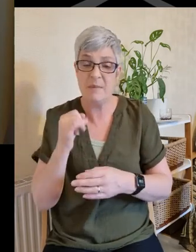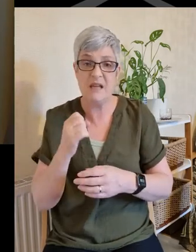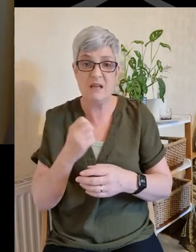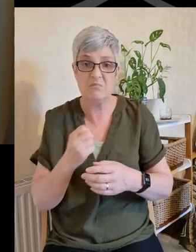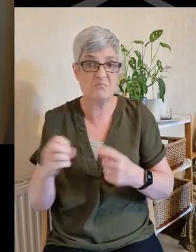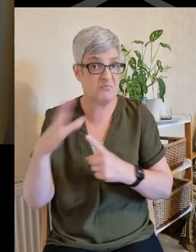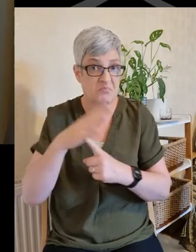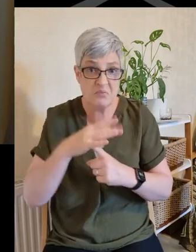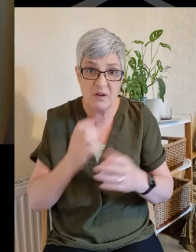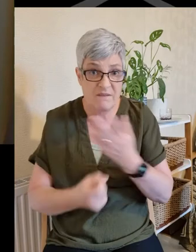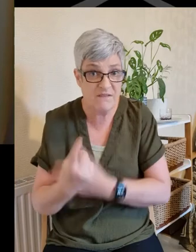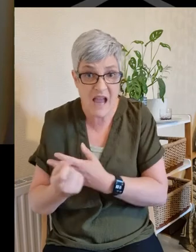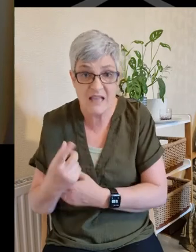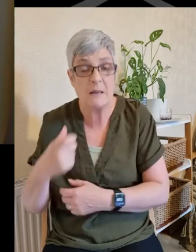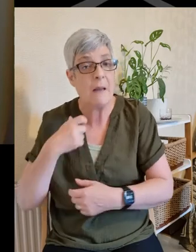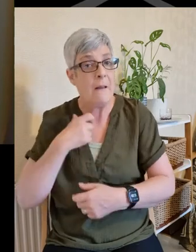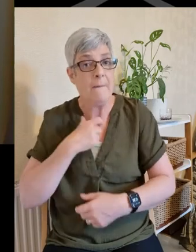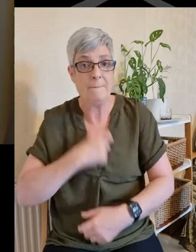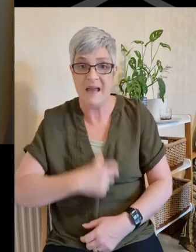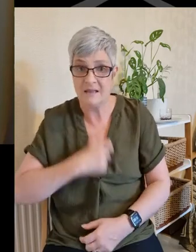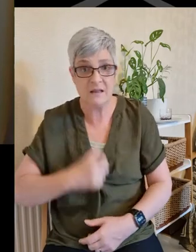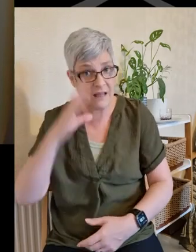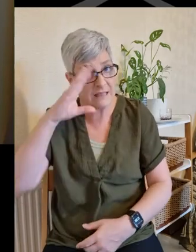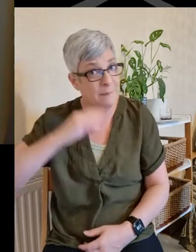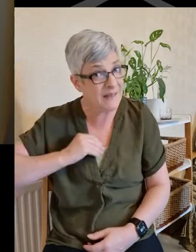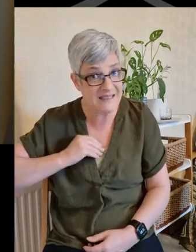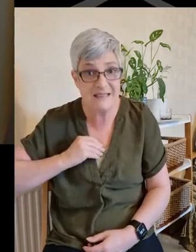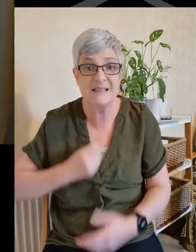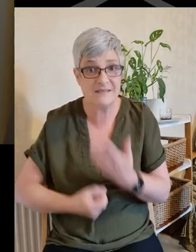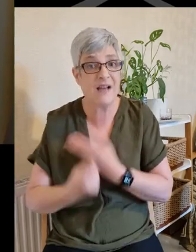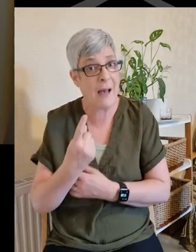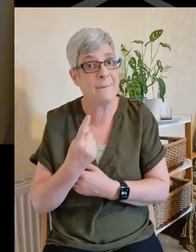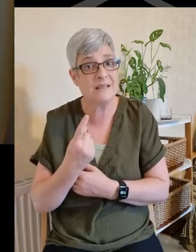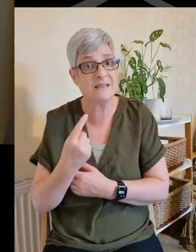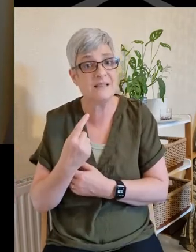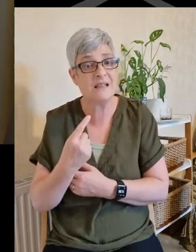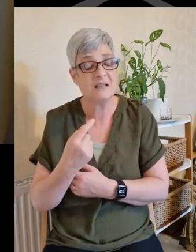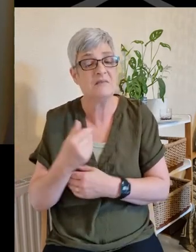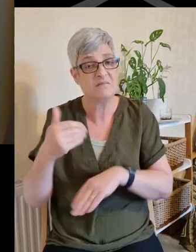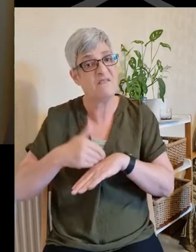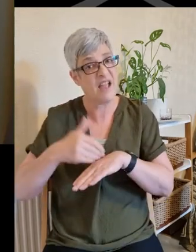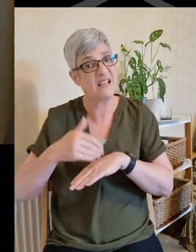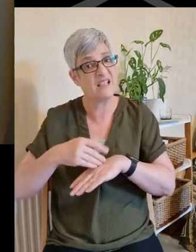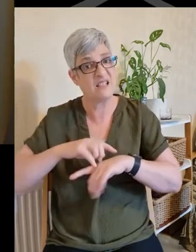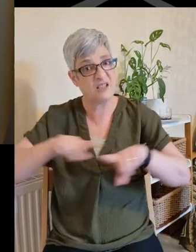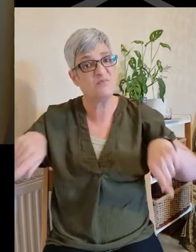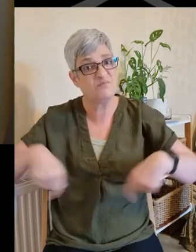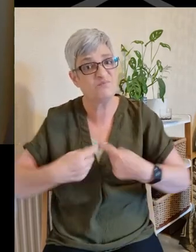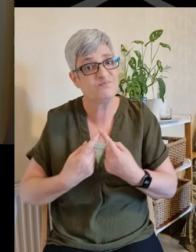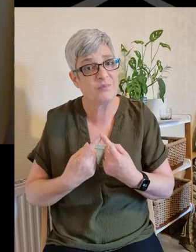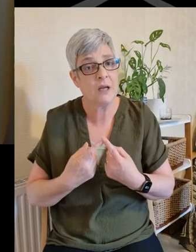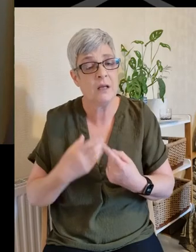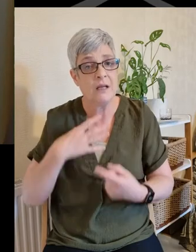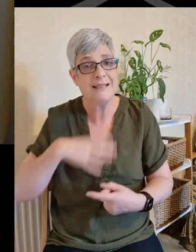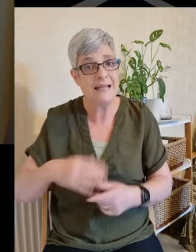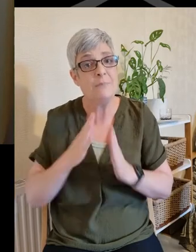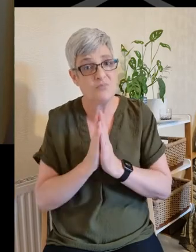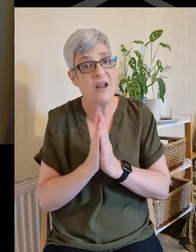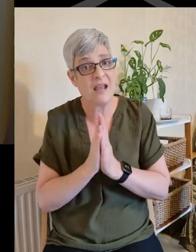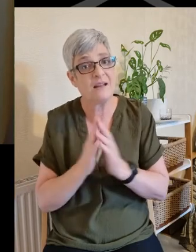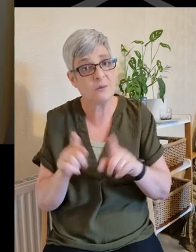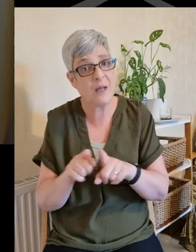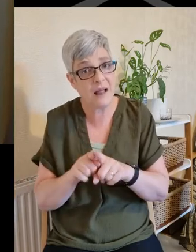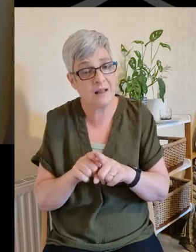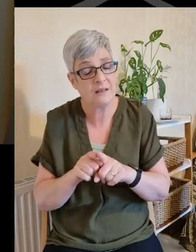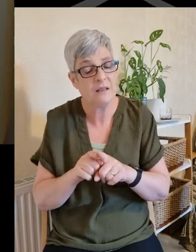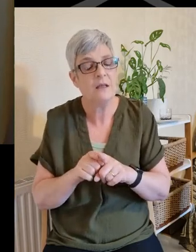or personal experiences during that time which have affected us and need our prayers. So